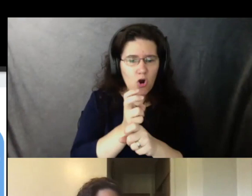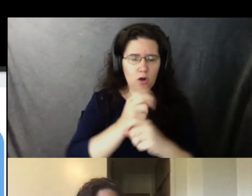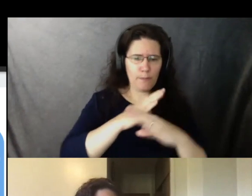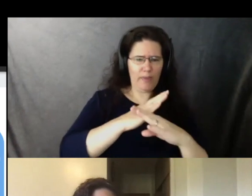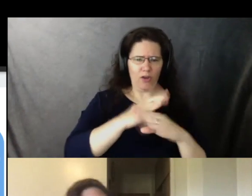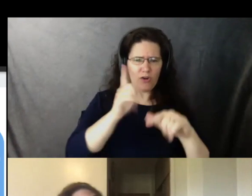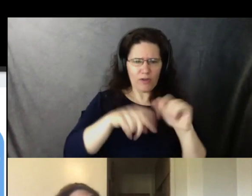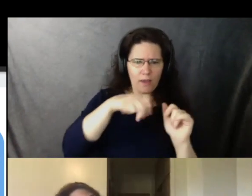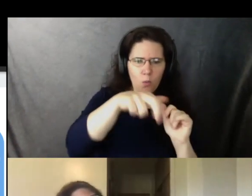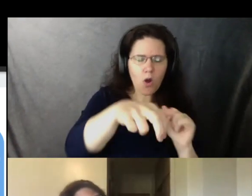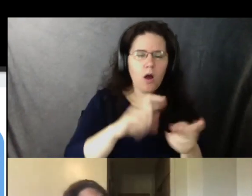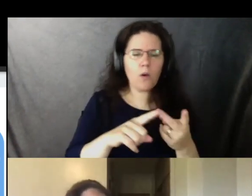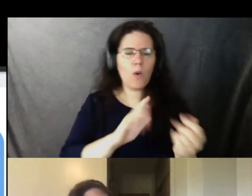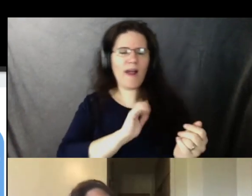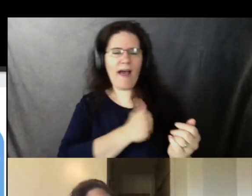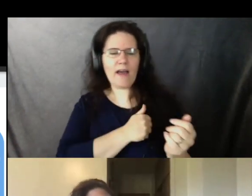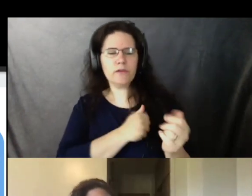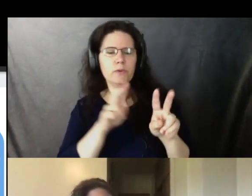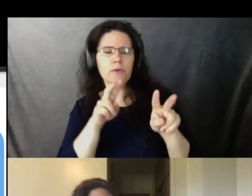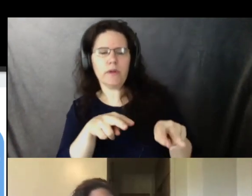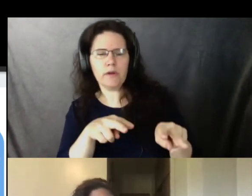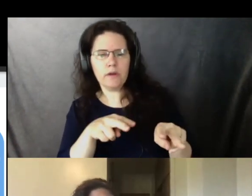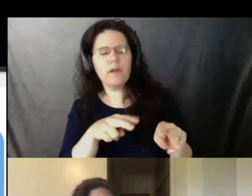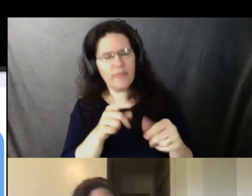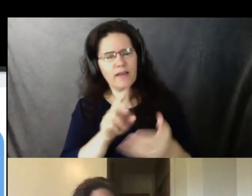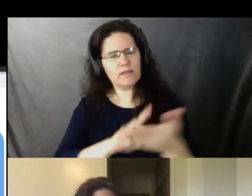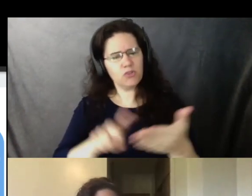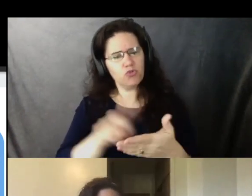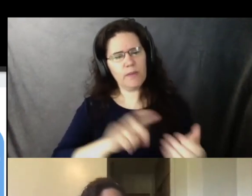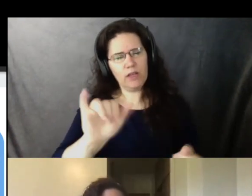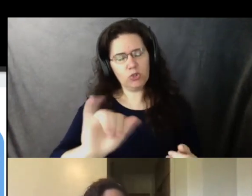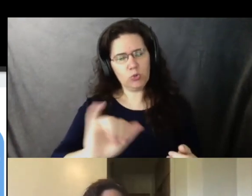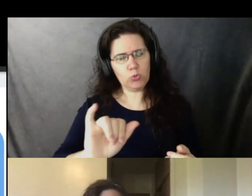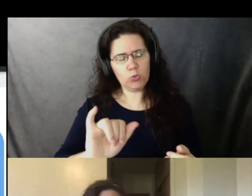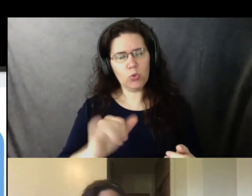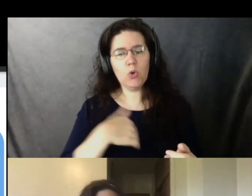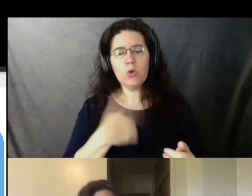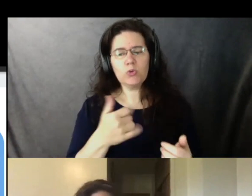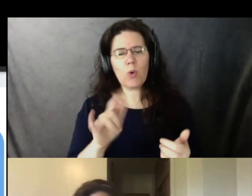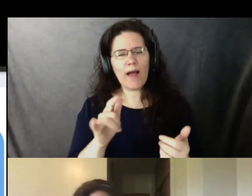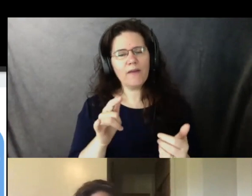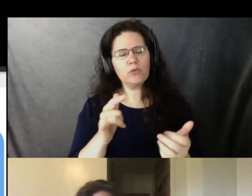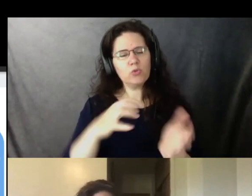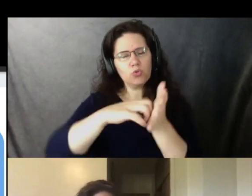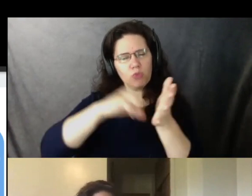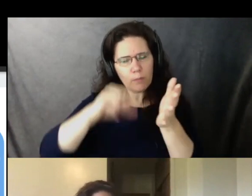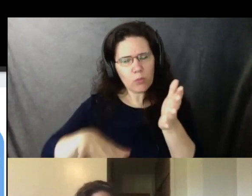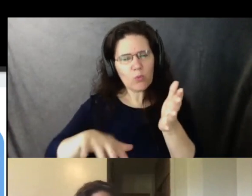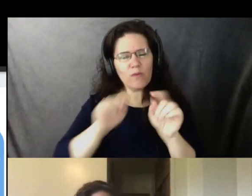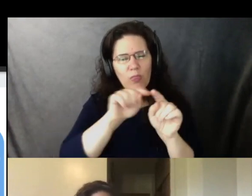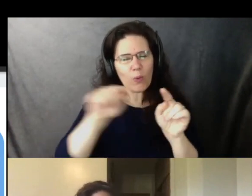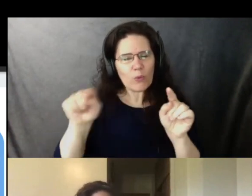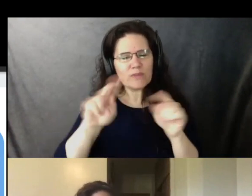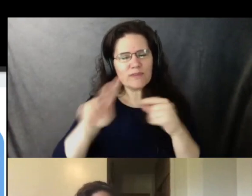to these issues include removing those barriers, protecting disabled